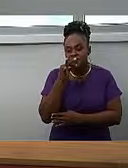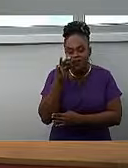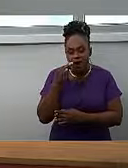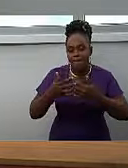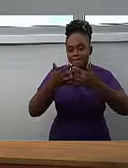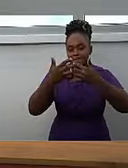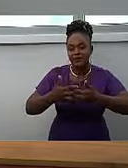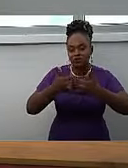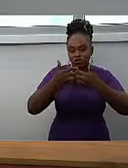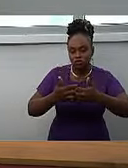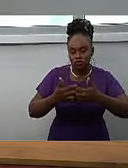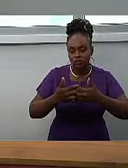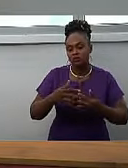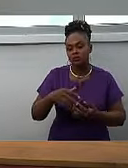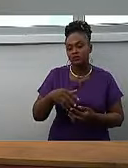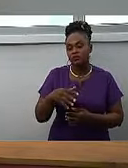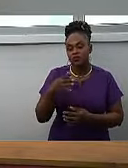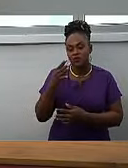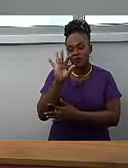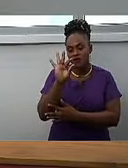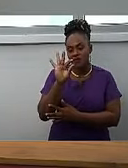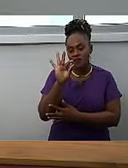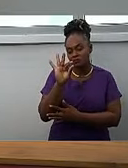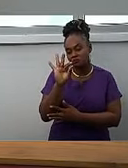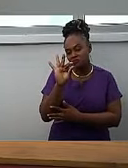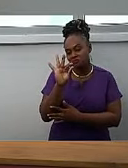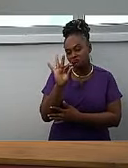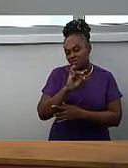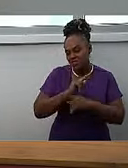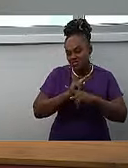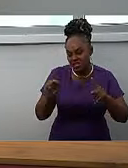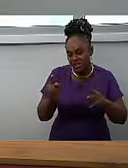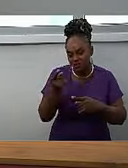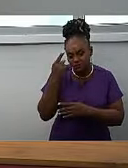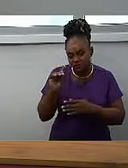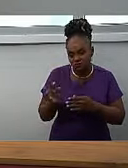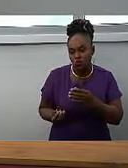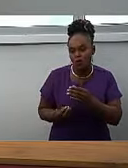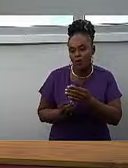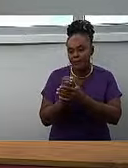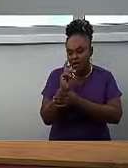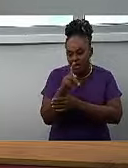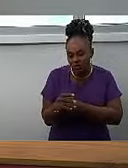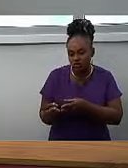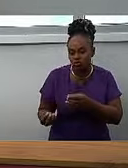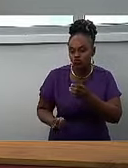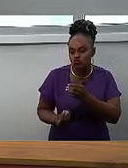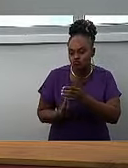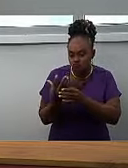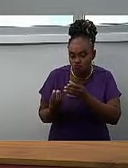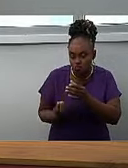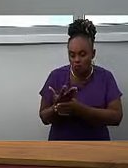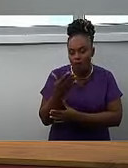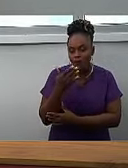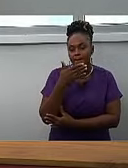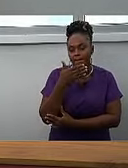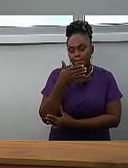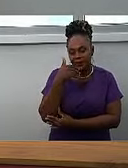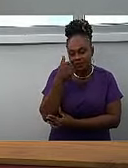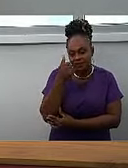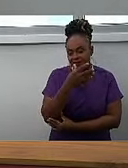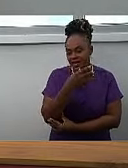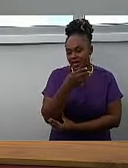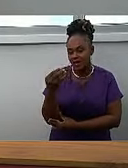equipment, fertilizers, improved crop varieties, better and